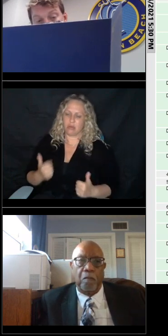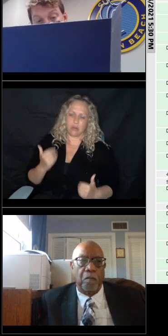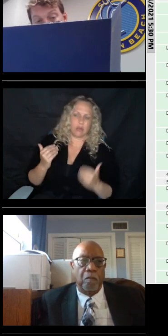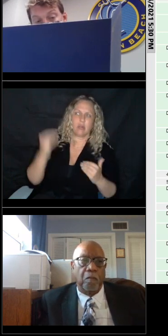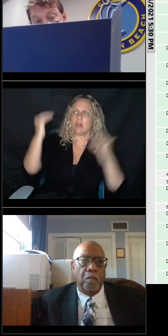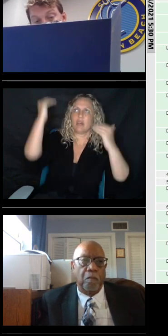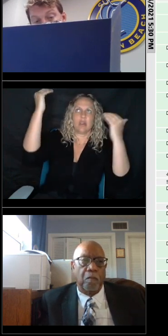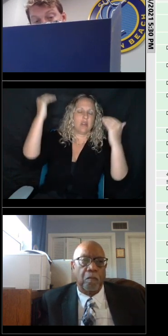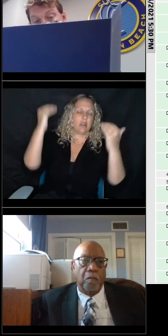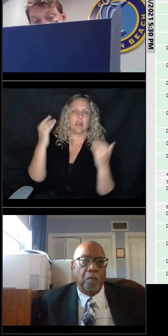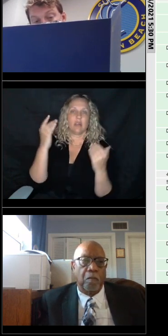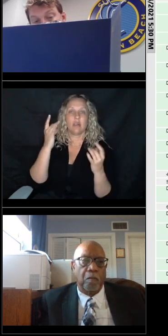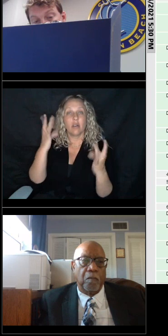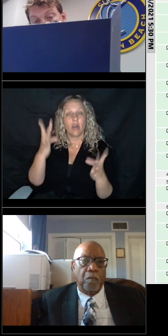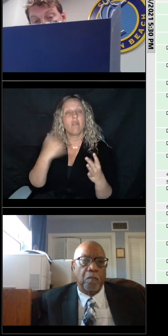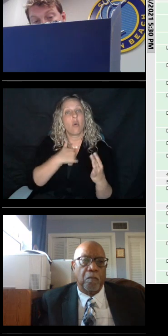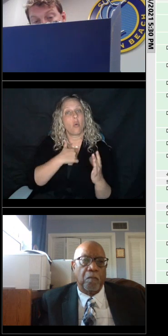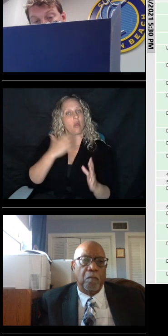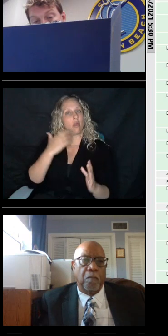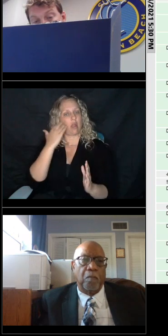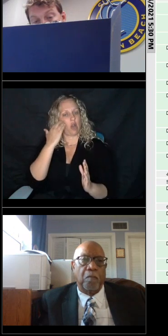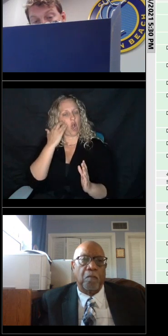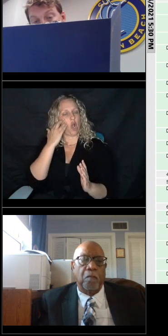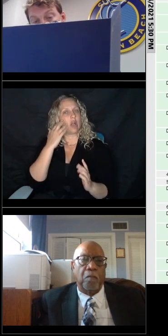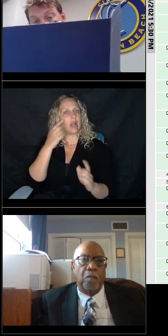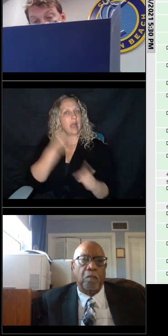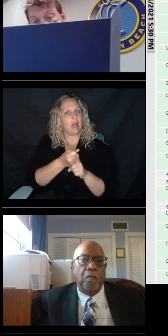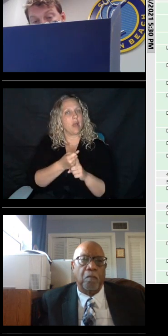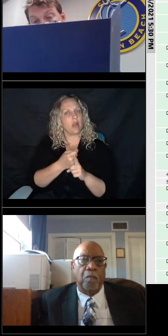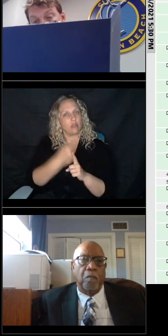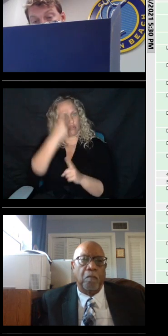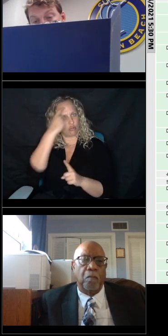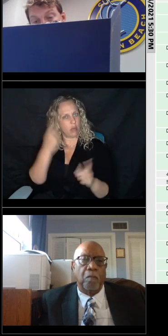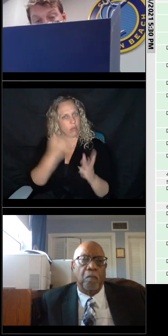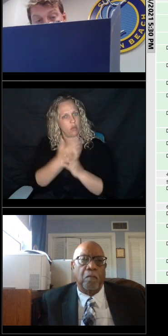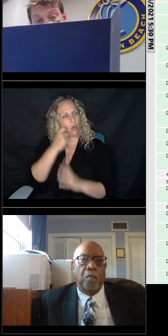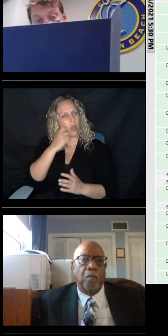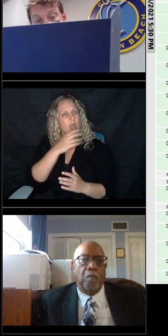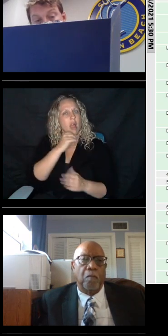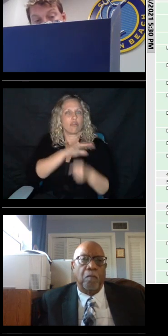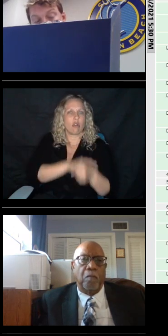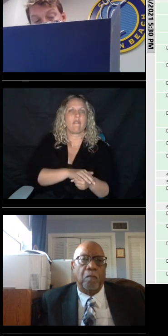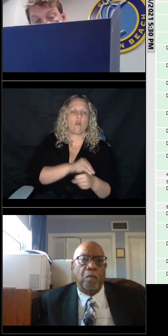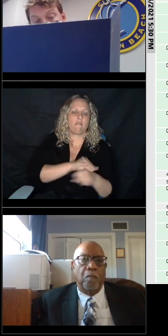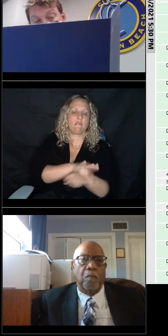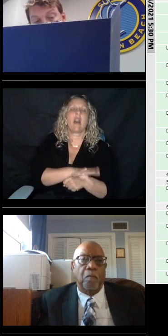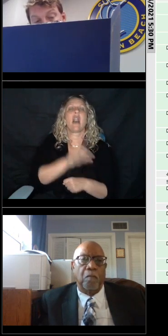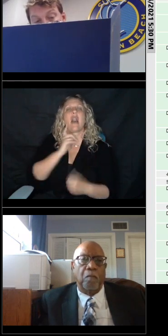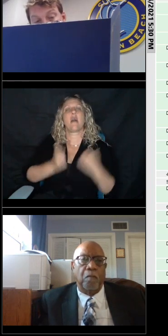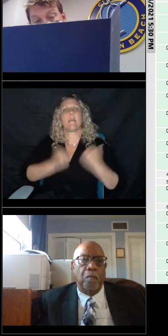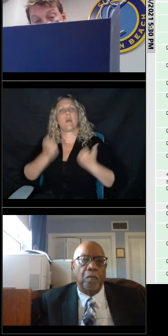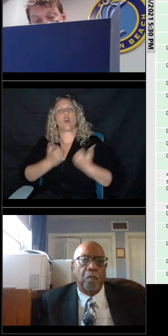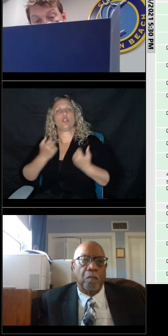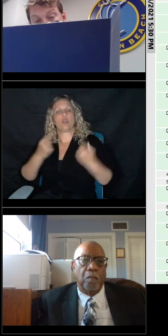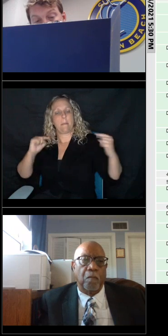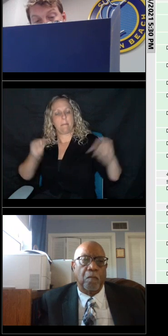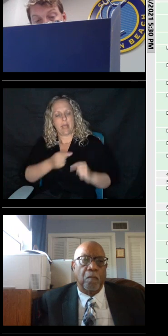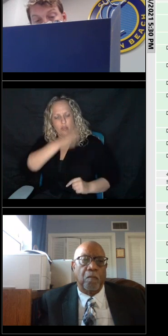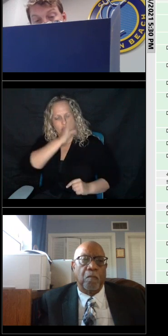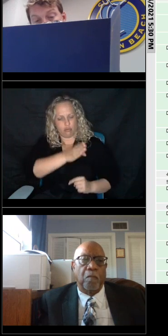And whereas we acknowledge the impact of racial trauma on our community, which refers to the stressful effects and emotional pain of one's direct